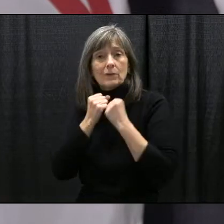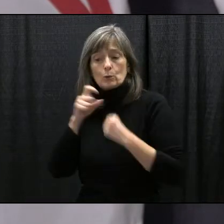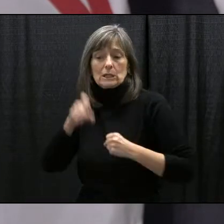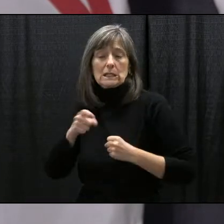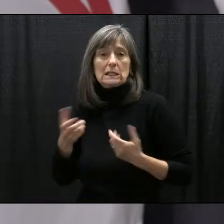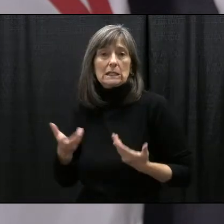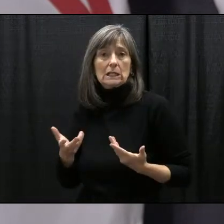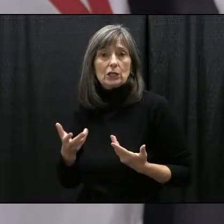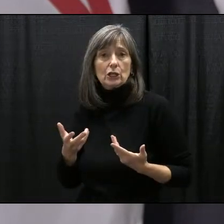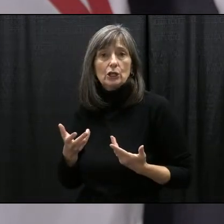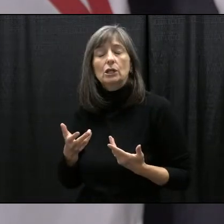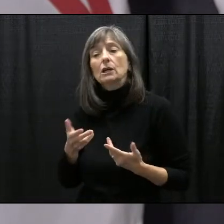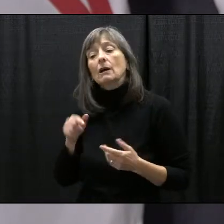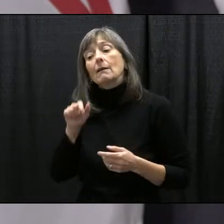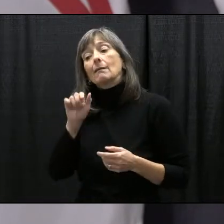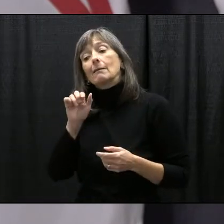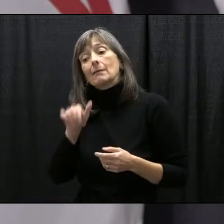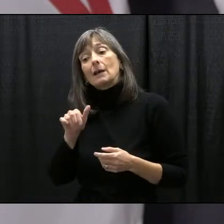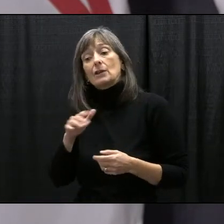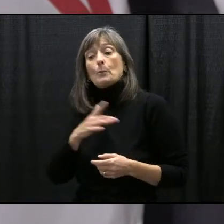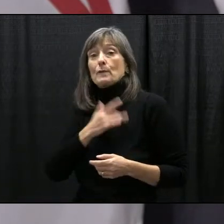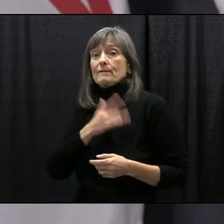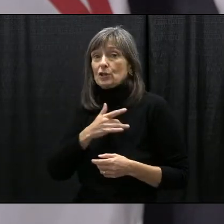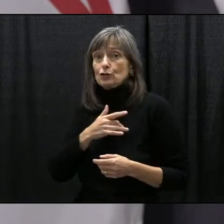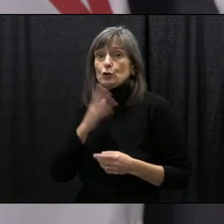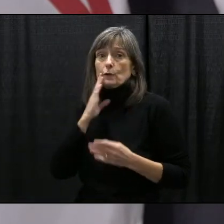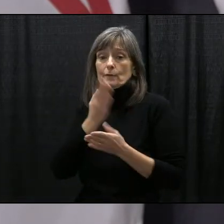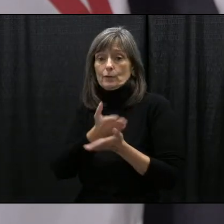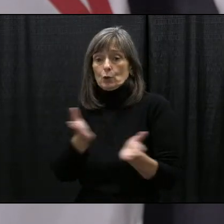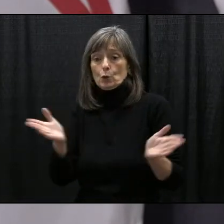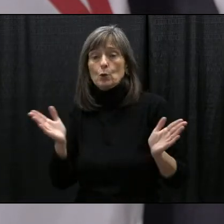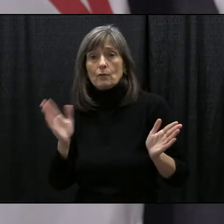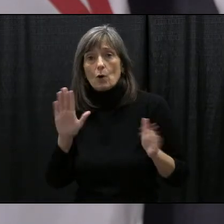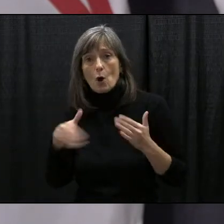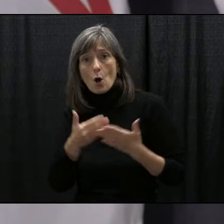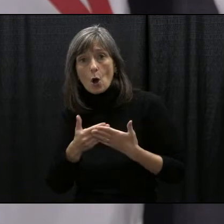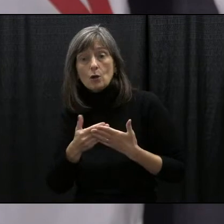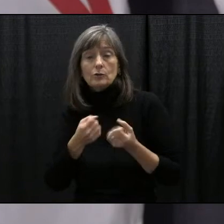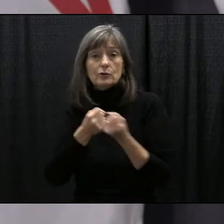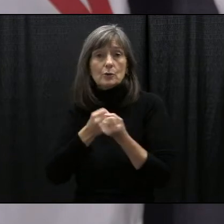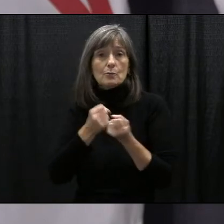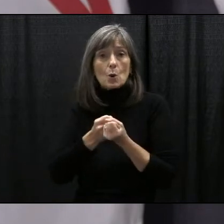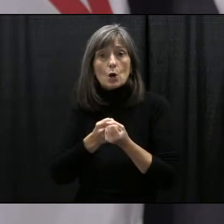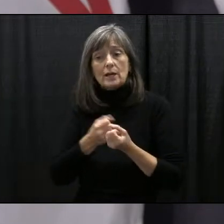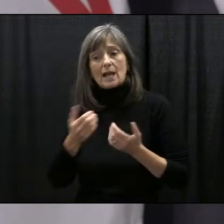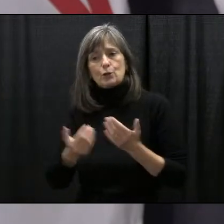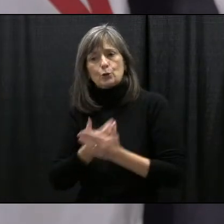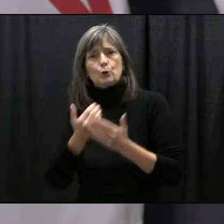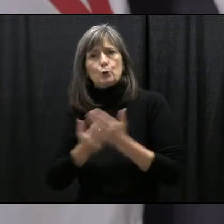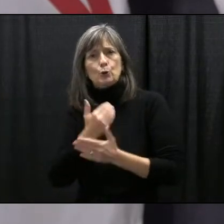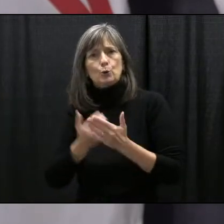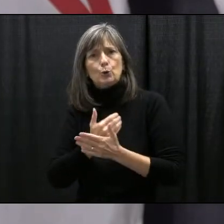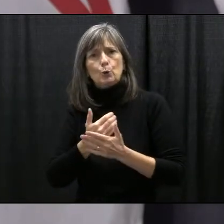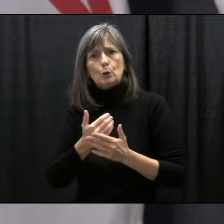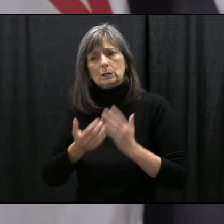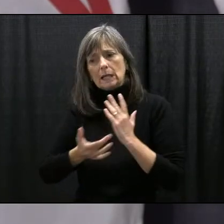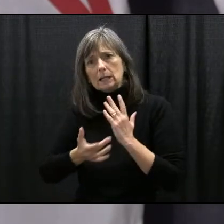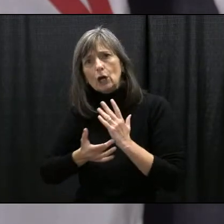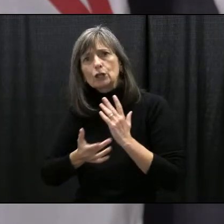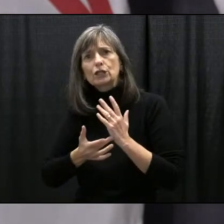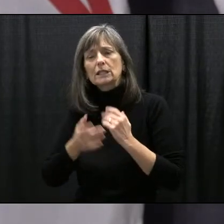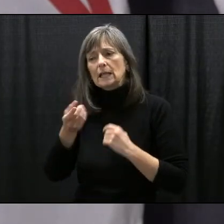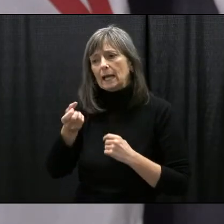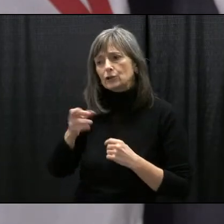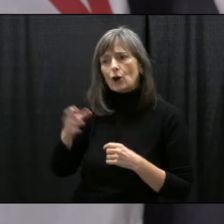need, will be strengthened by a provincial approach to support and modernise both new and existing